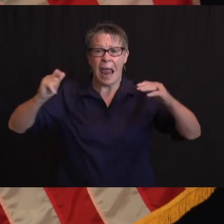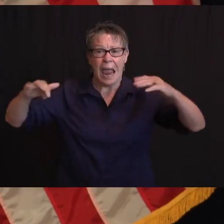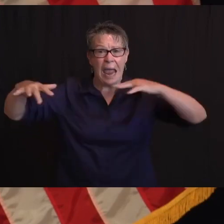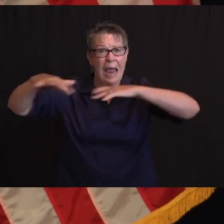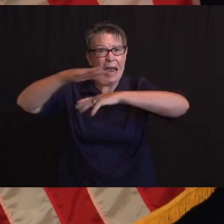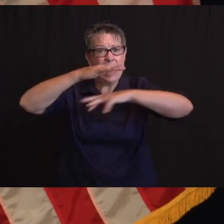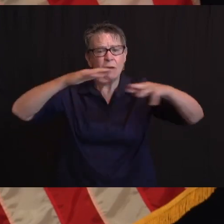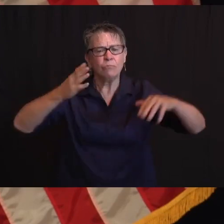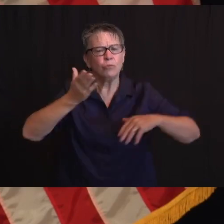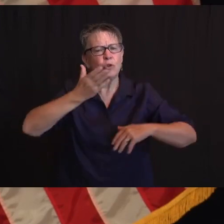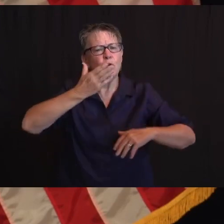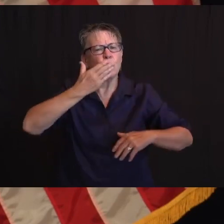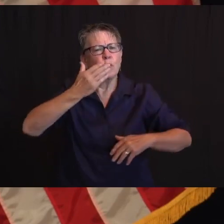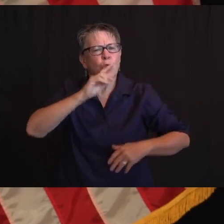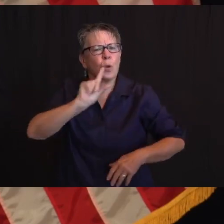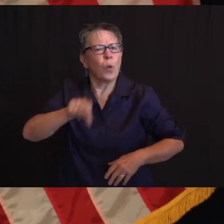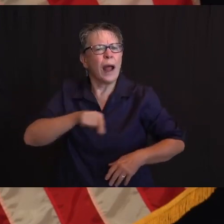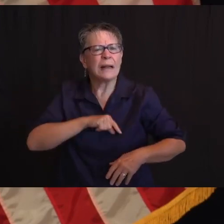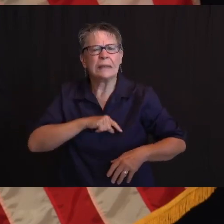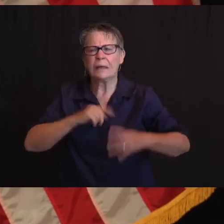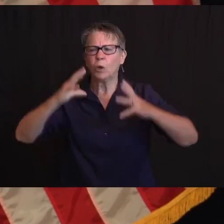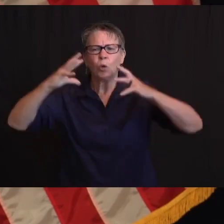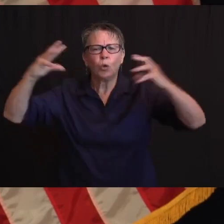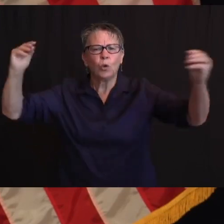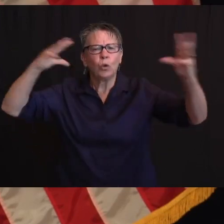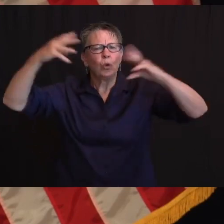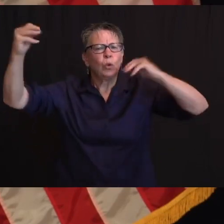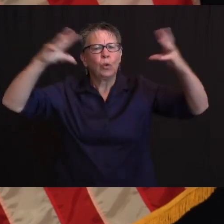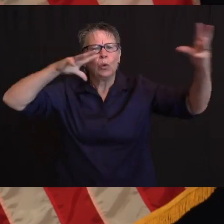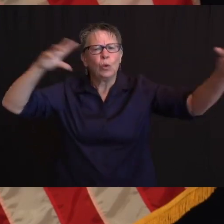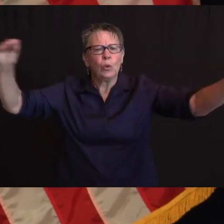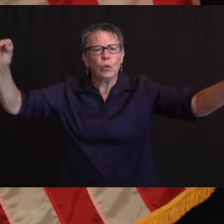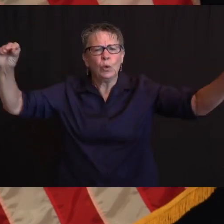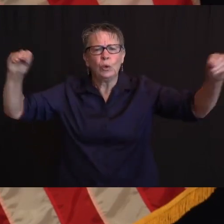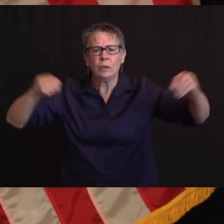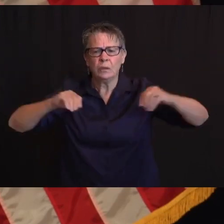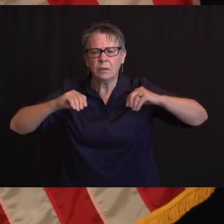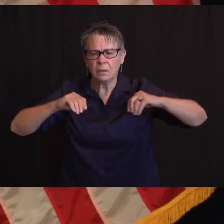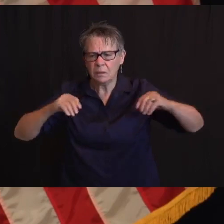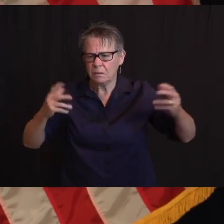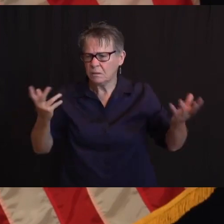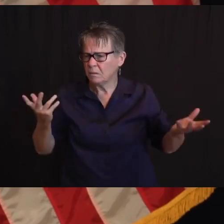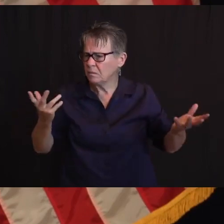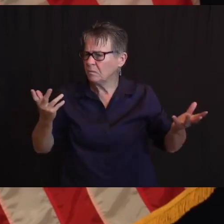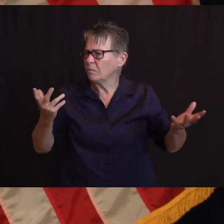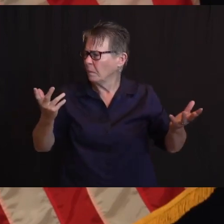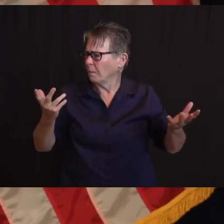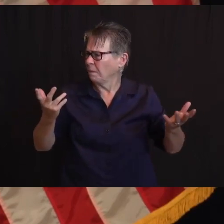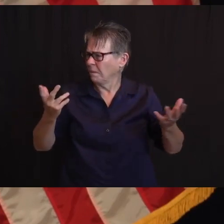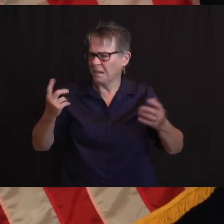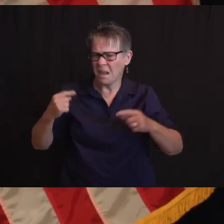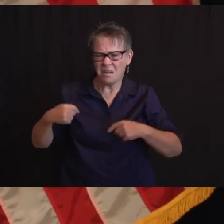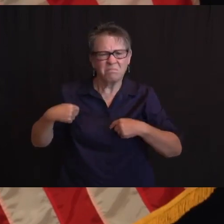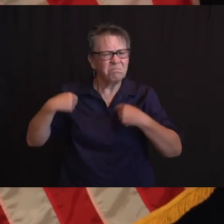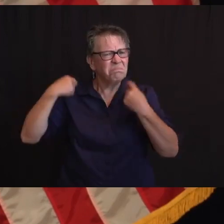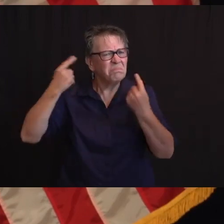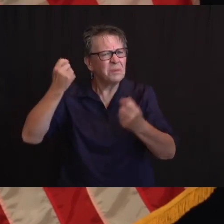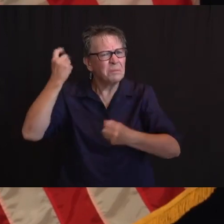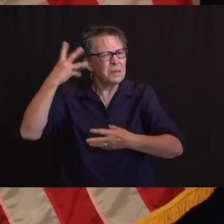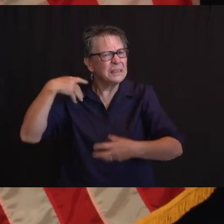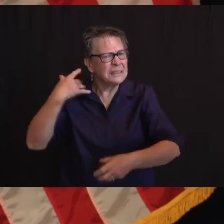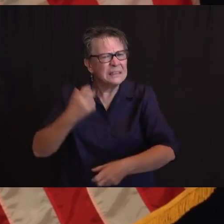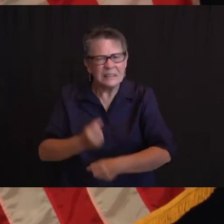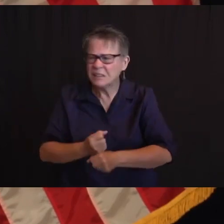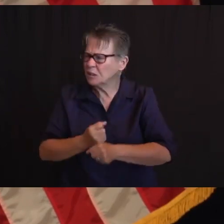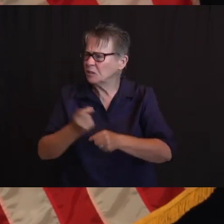12:100-13. And, you know, that particular indoor air standard sets forth a lot of different guidance for school districts because,